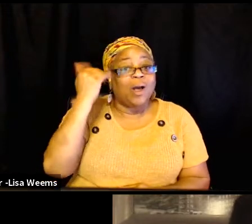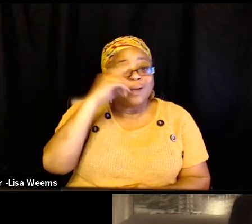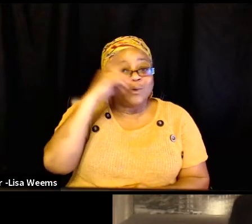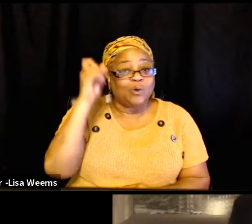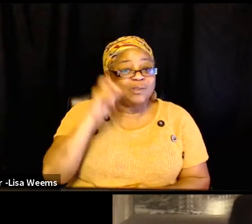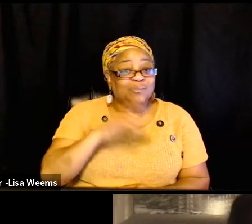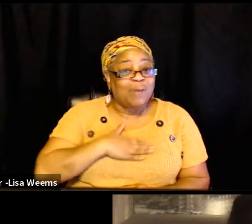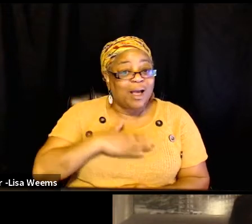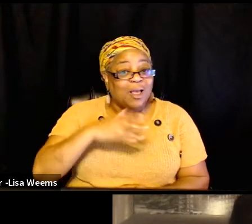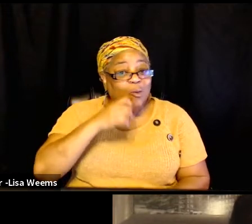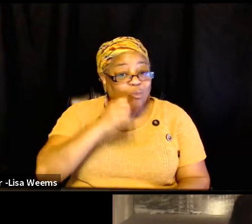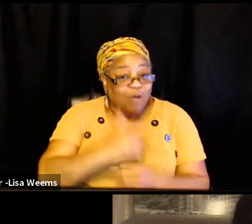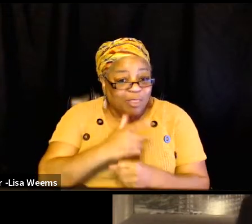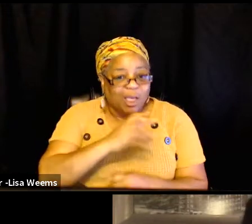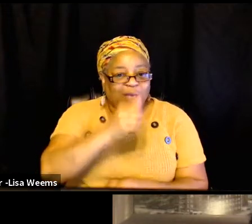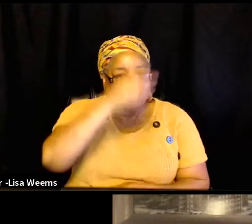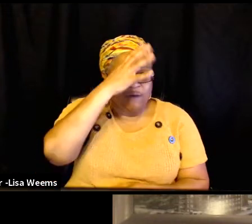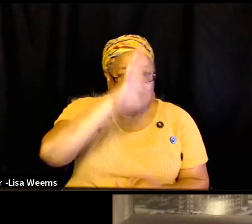And